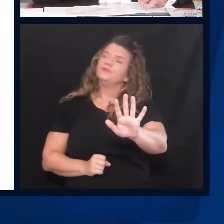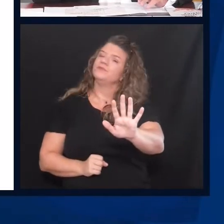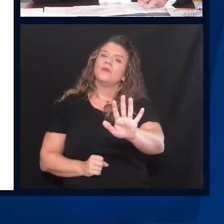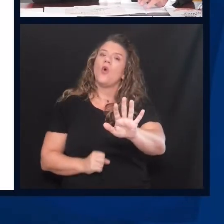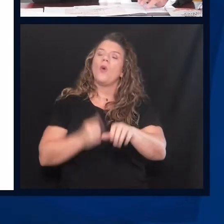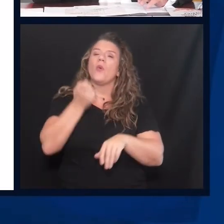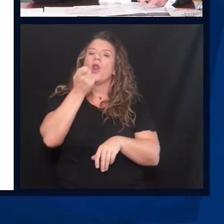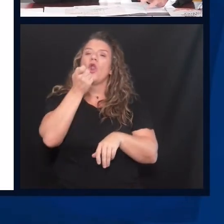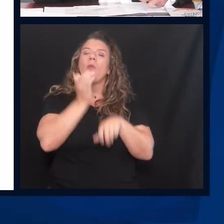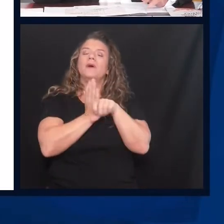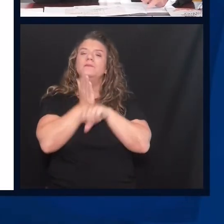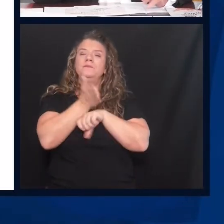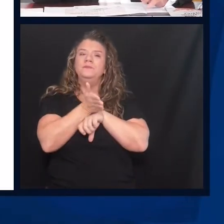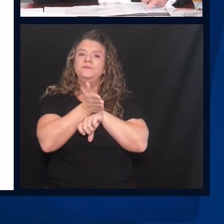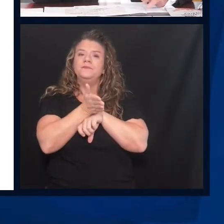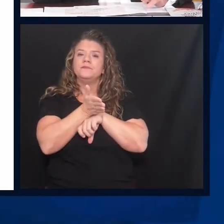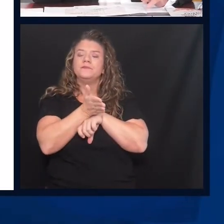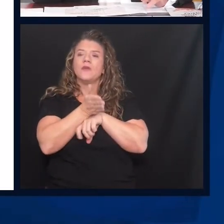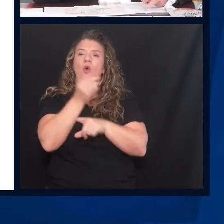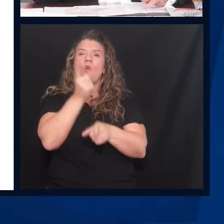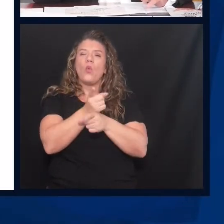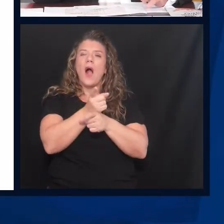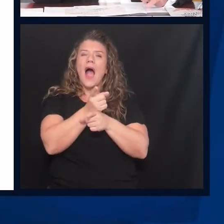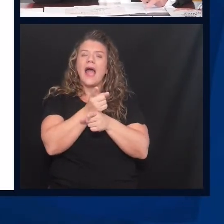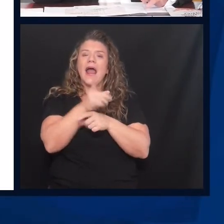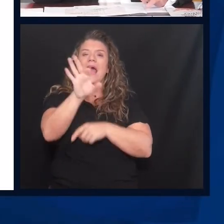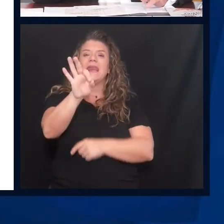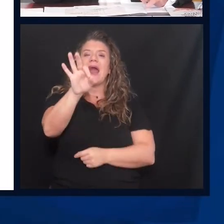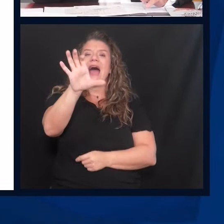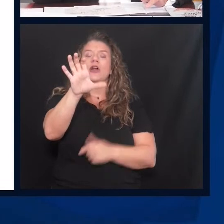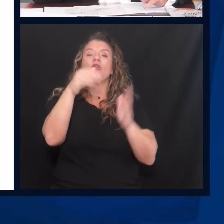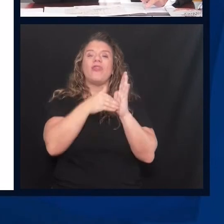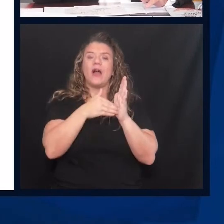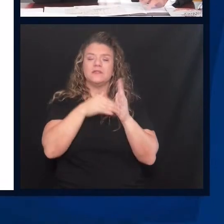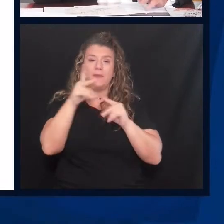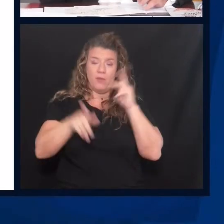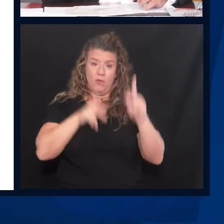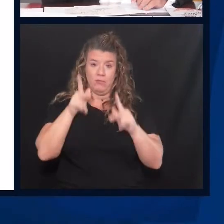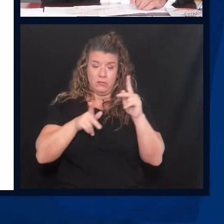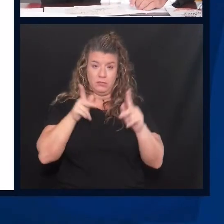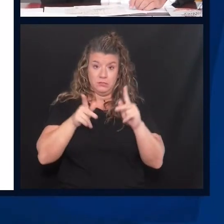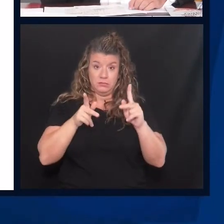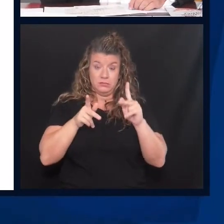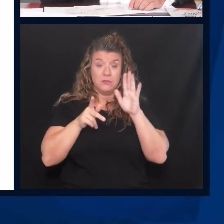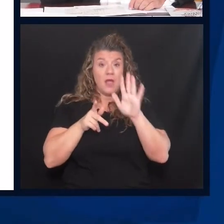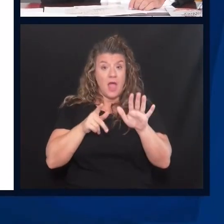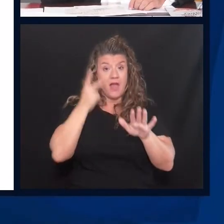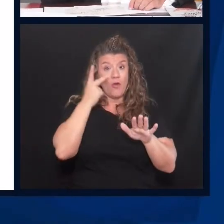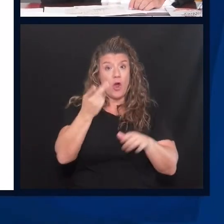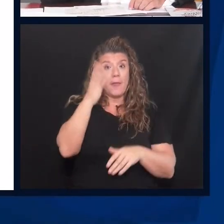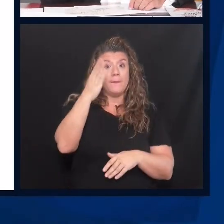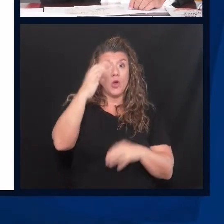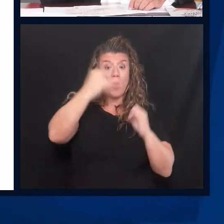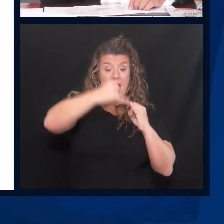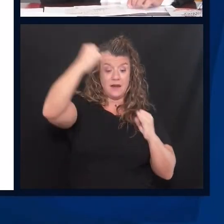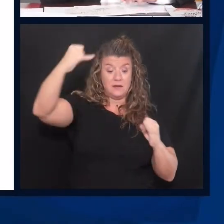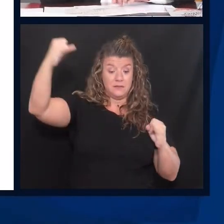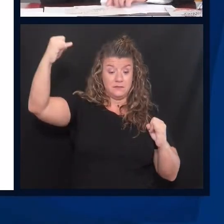slightly above, we were right on the money at 900,000 people. If you'll look at the blue